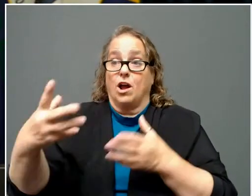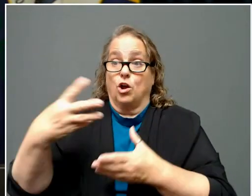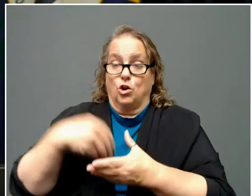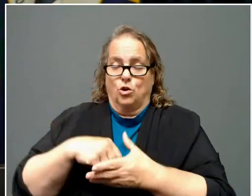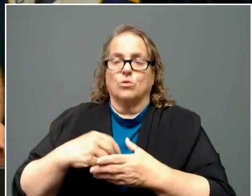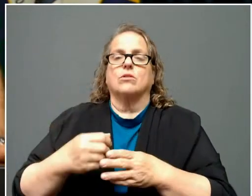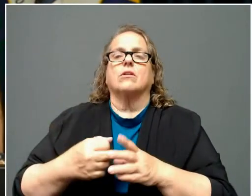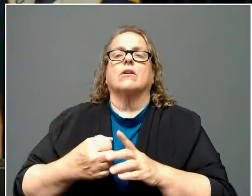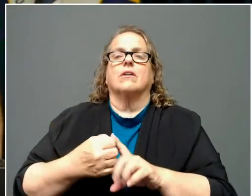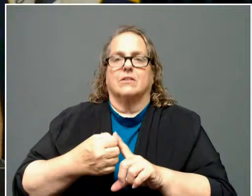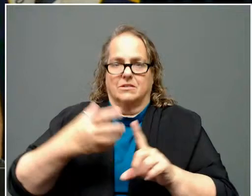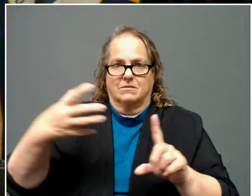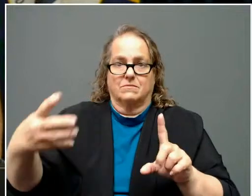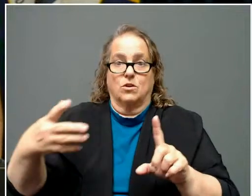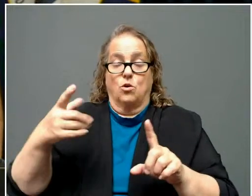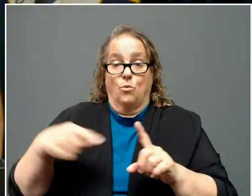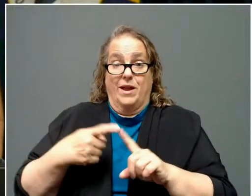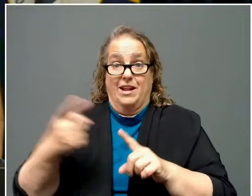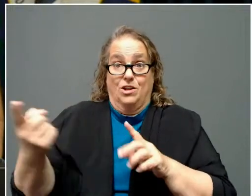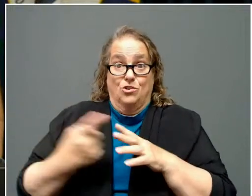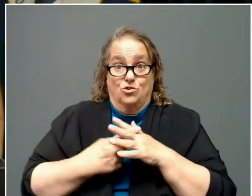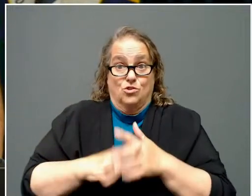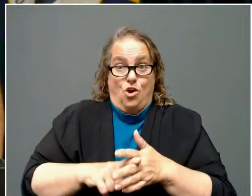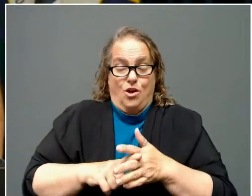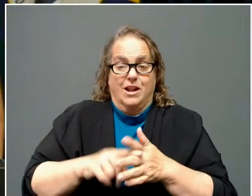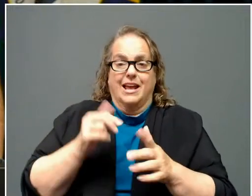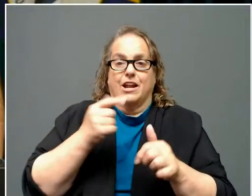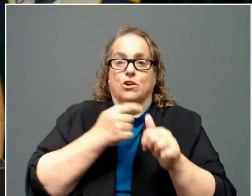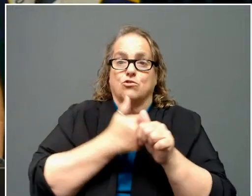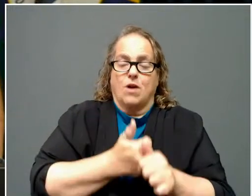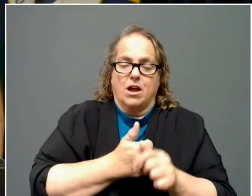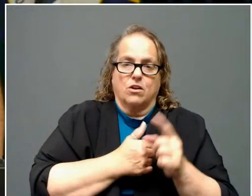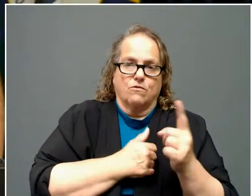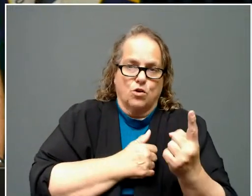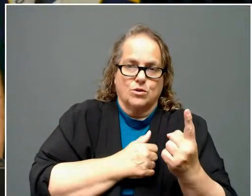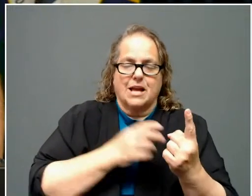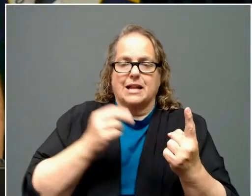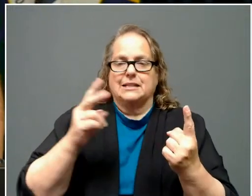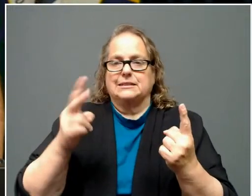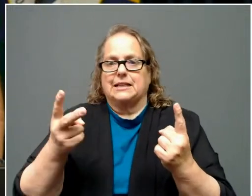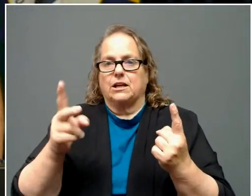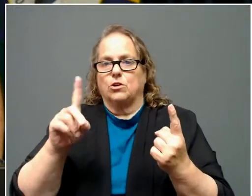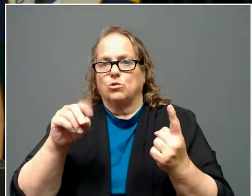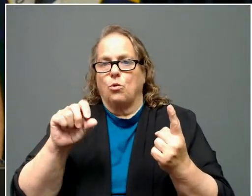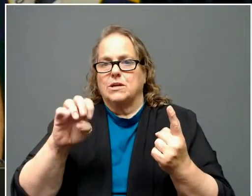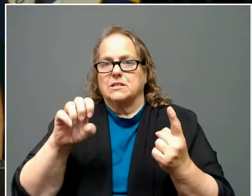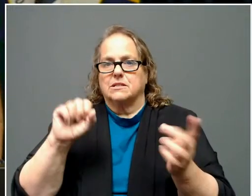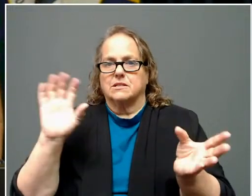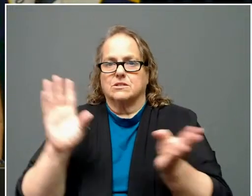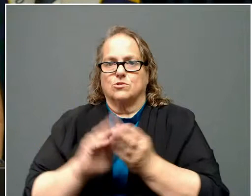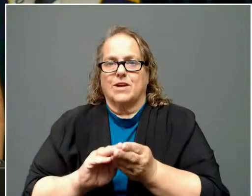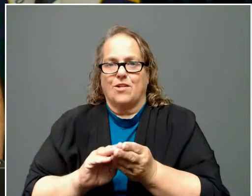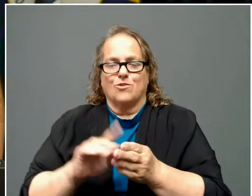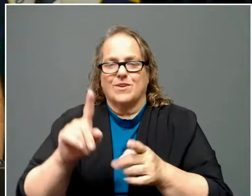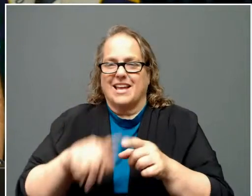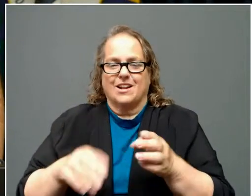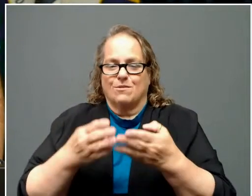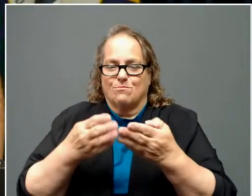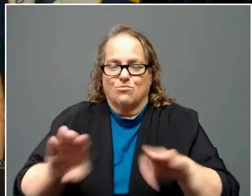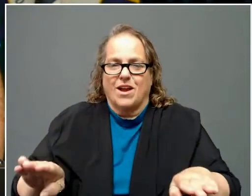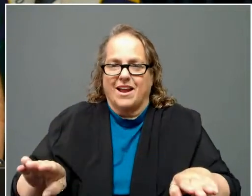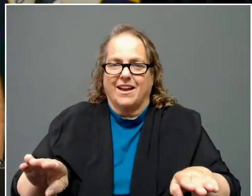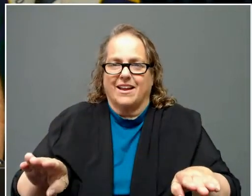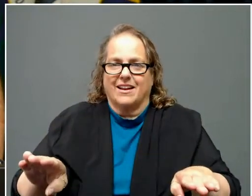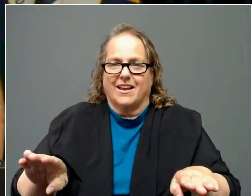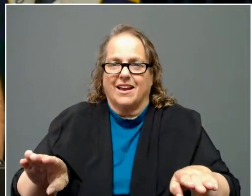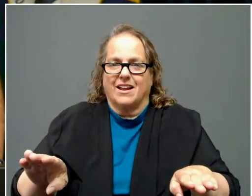only tracked both first and second doses together. You couldn't break it down and break it out. And